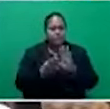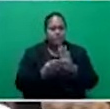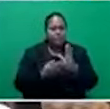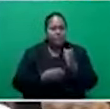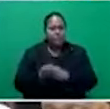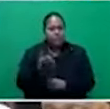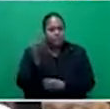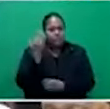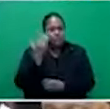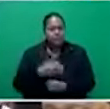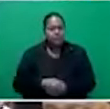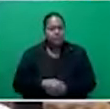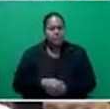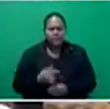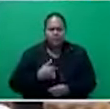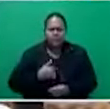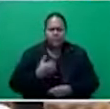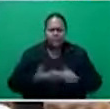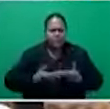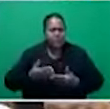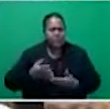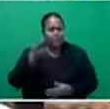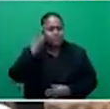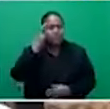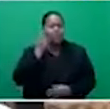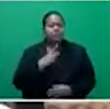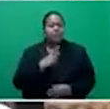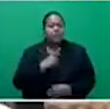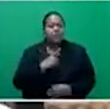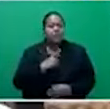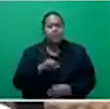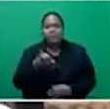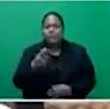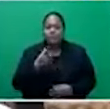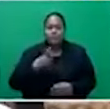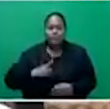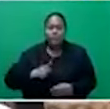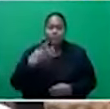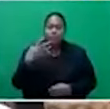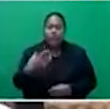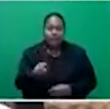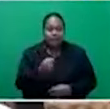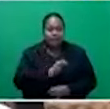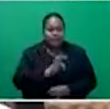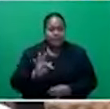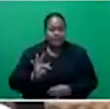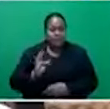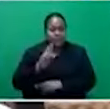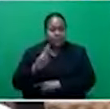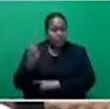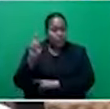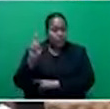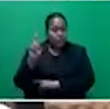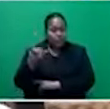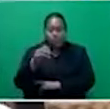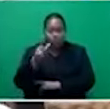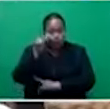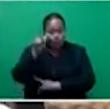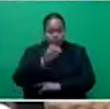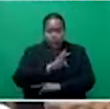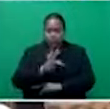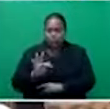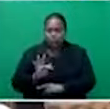is that just because you have employee reps or employer reps does not mean that there'll